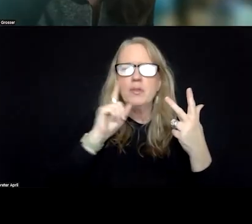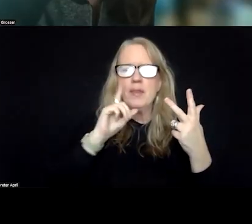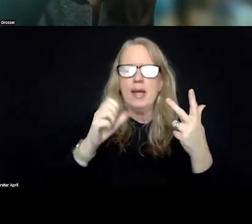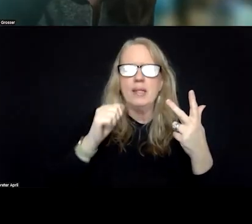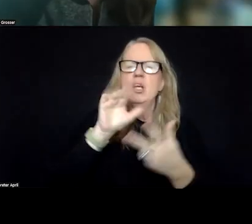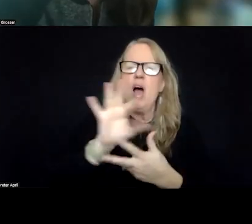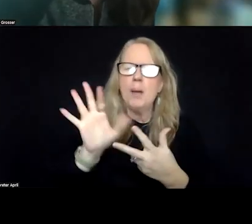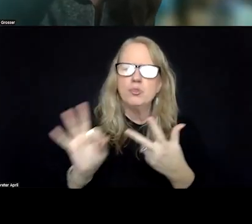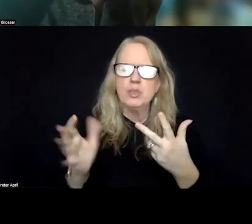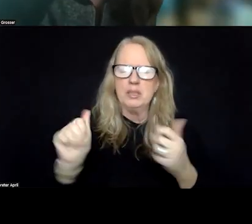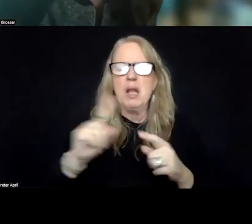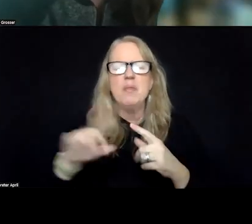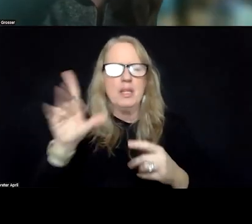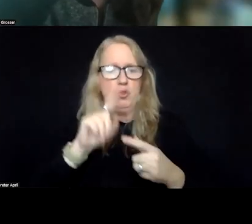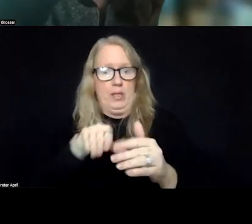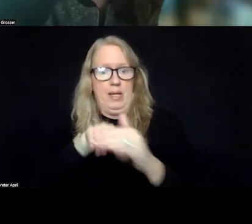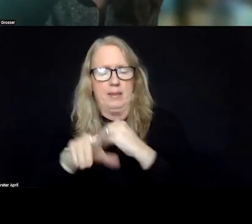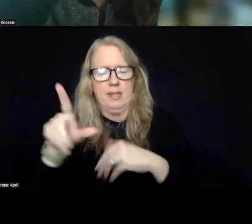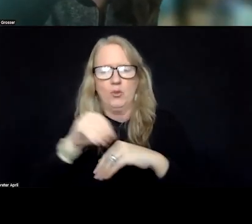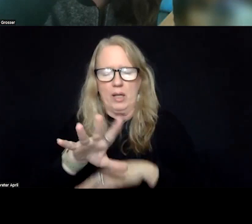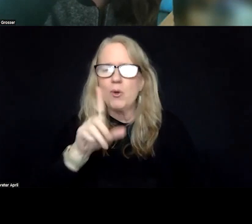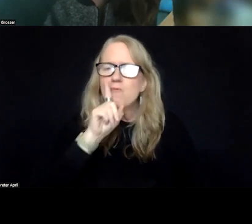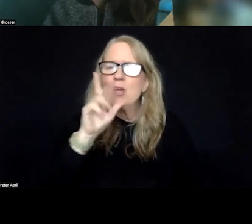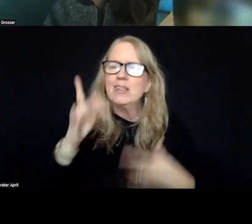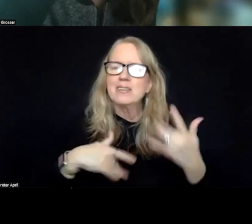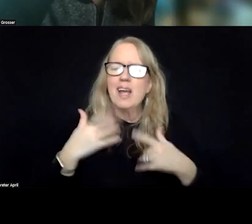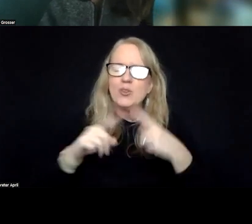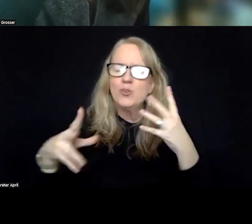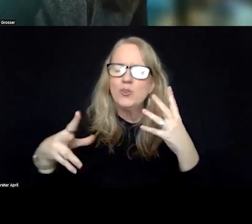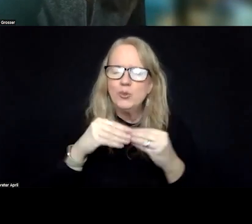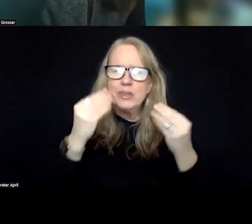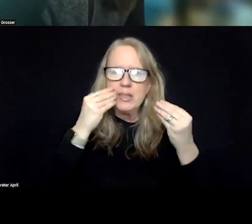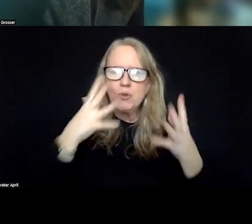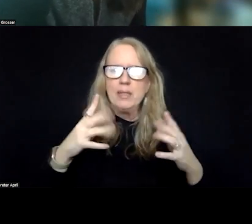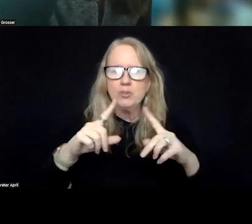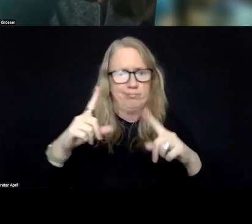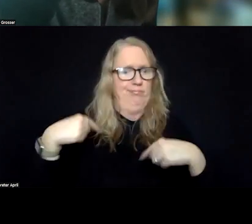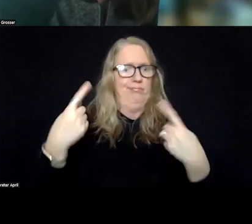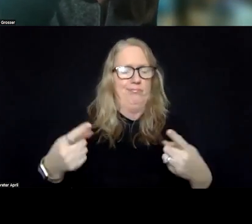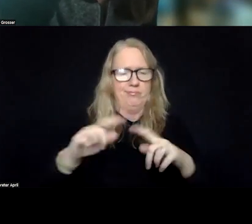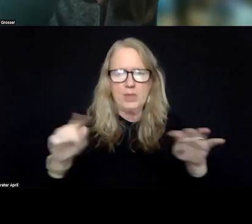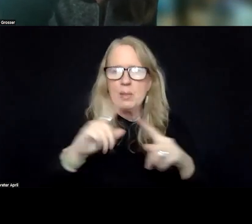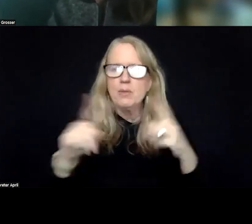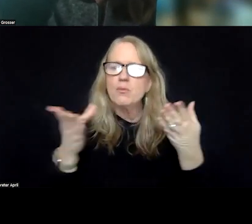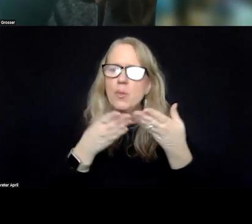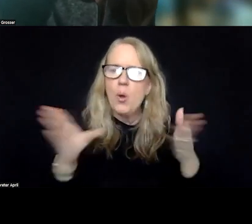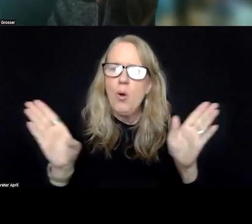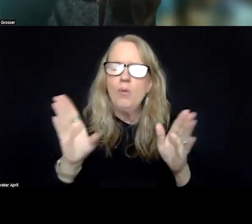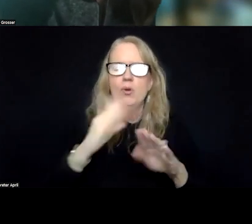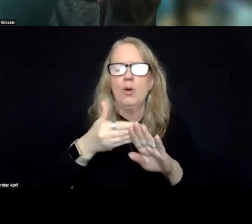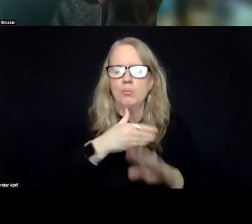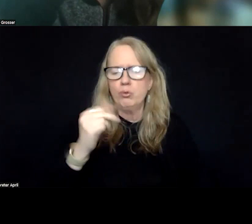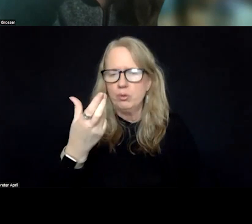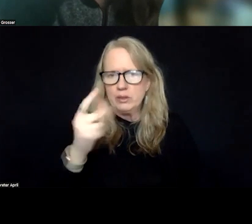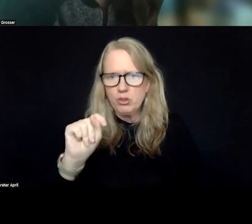can access a counselor. We are excited to do additional user research, and we have been doing some on the overall pre-chat